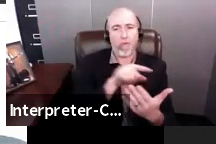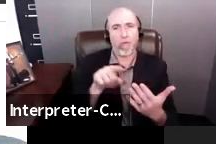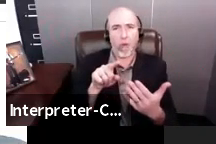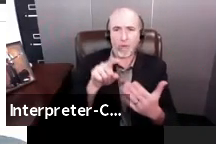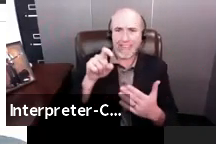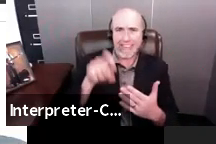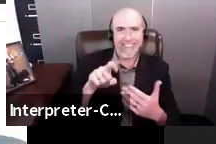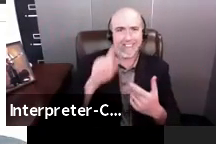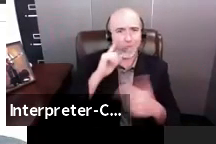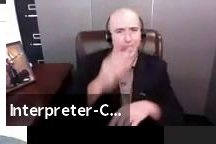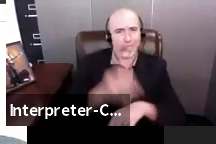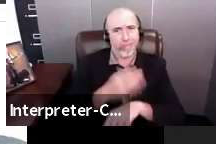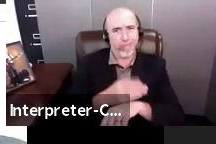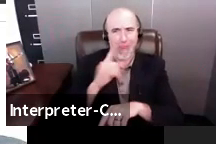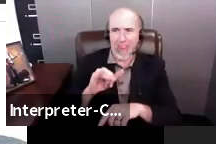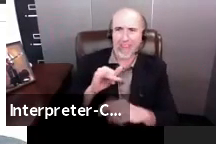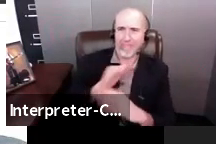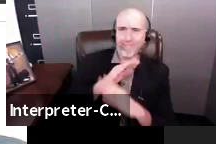to city services.